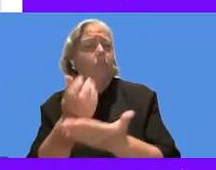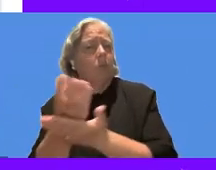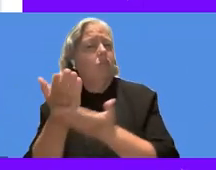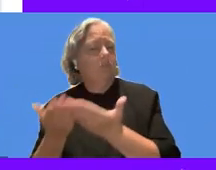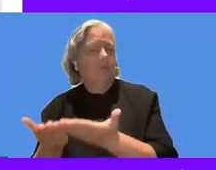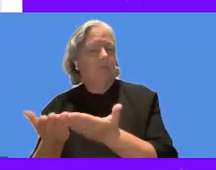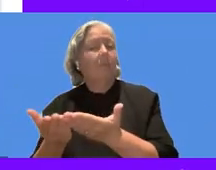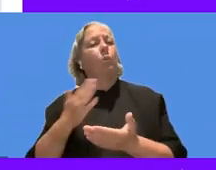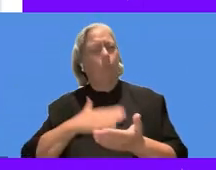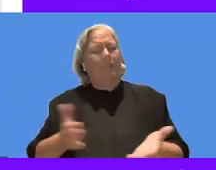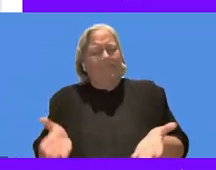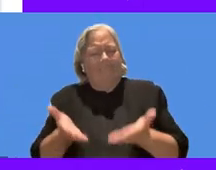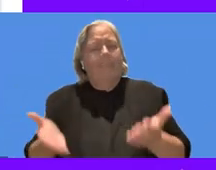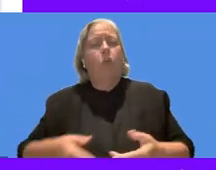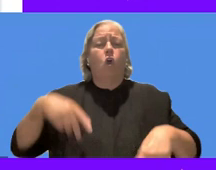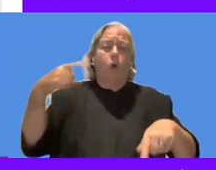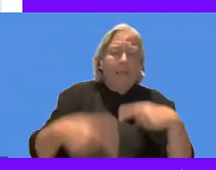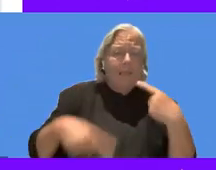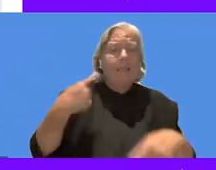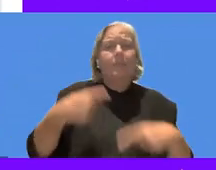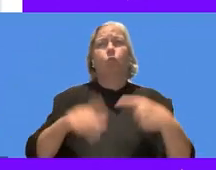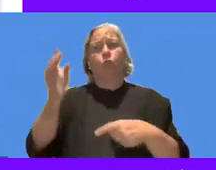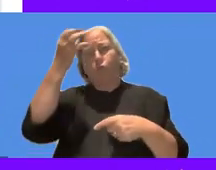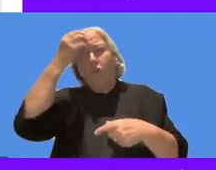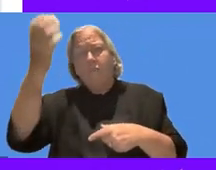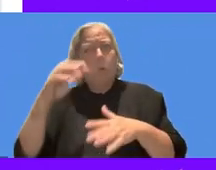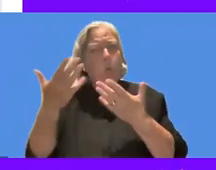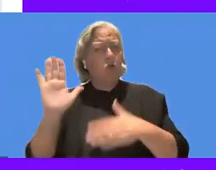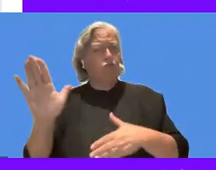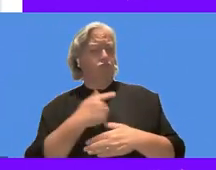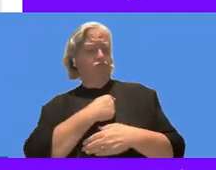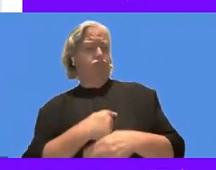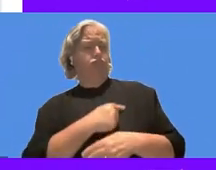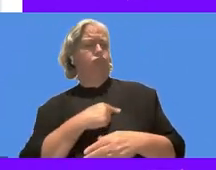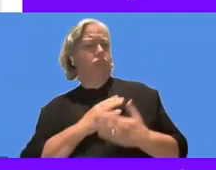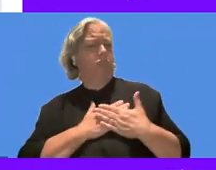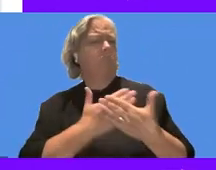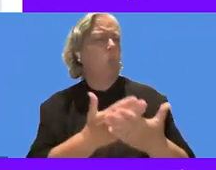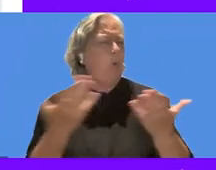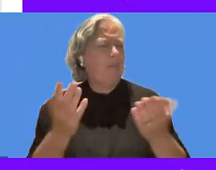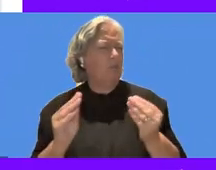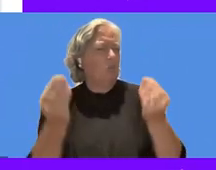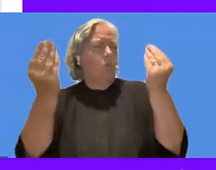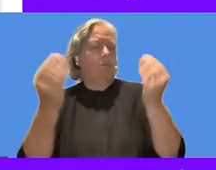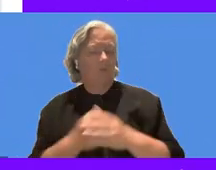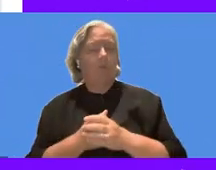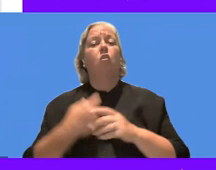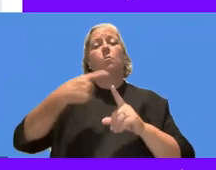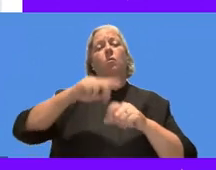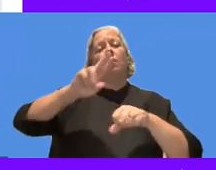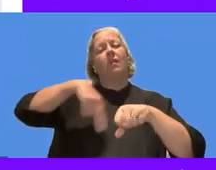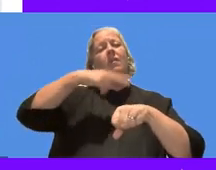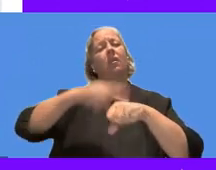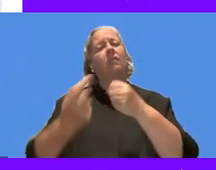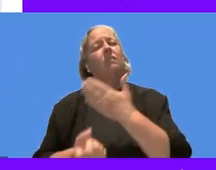political and financial commitments for adolescent well-being. And this forum will also feature a series of national events on a two-day virtual global